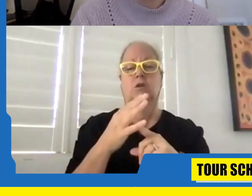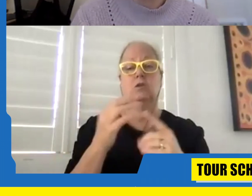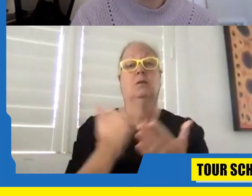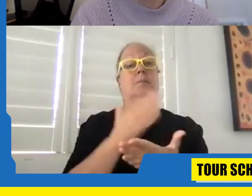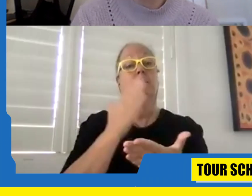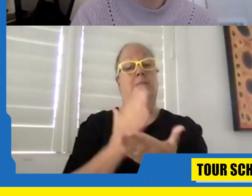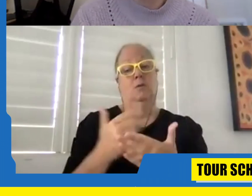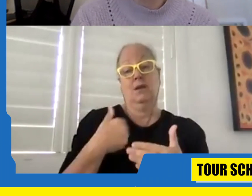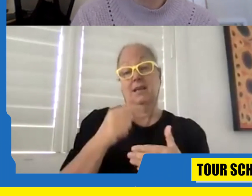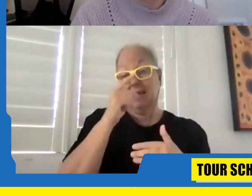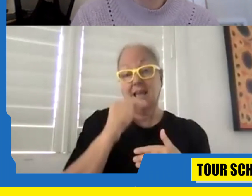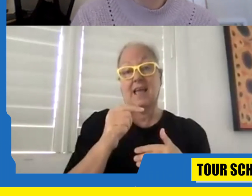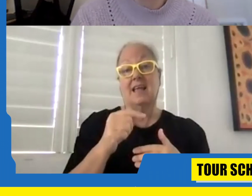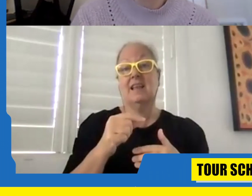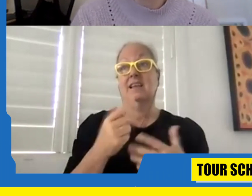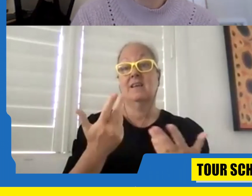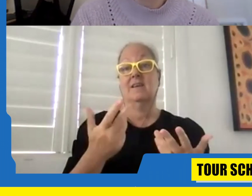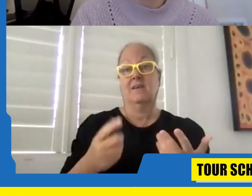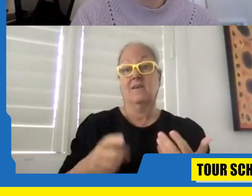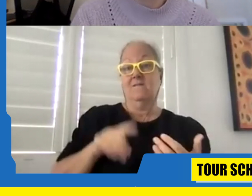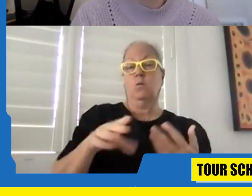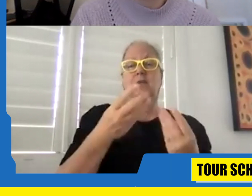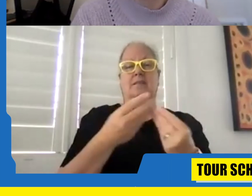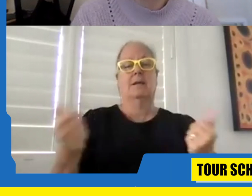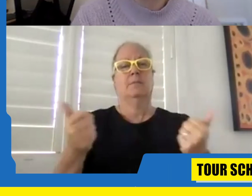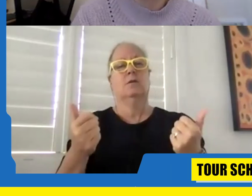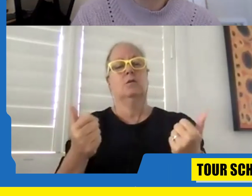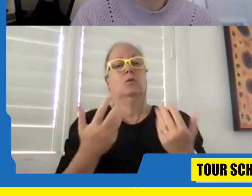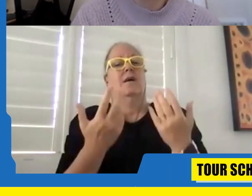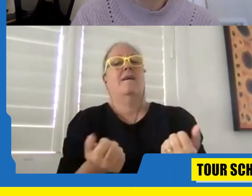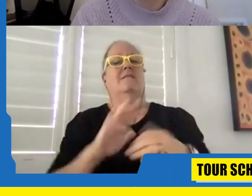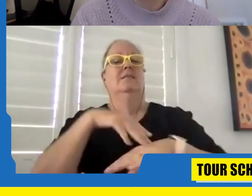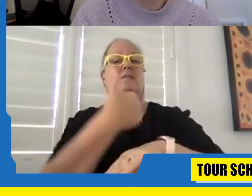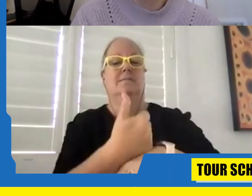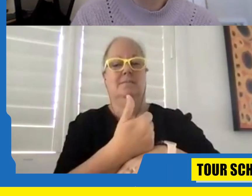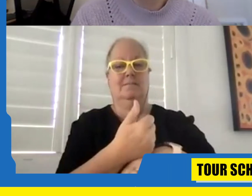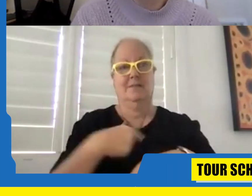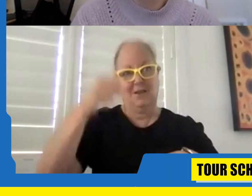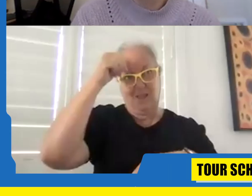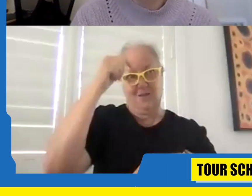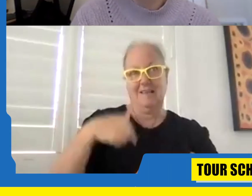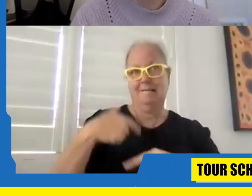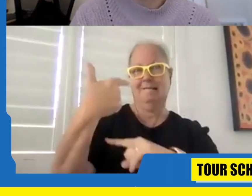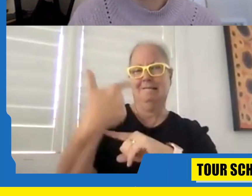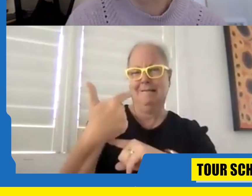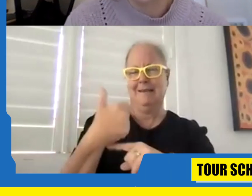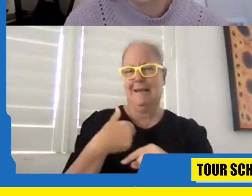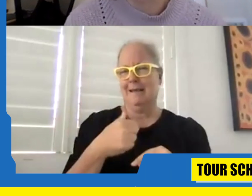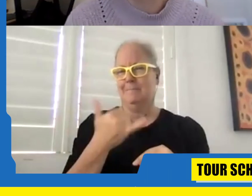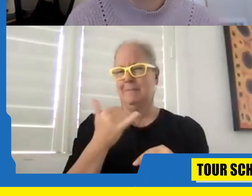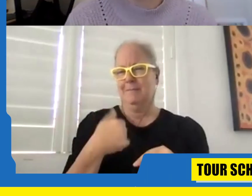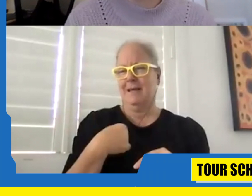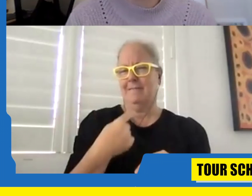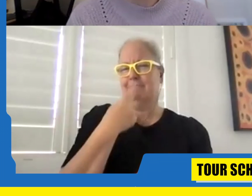to show for ourselves. I'm very mindful this is being recorded, and that I possibly say something